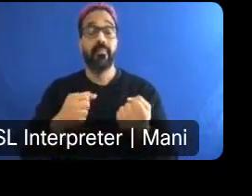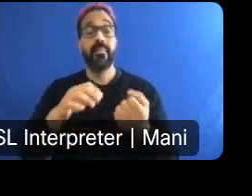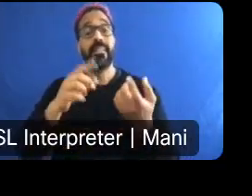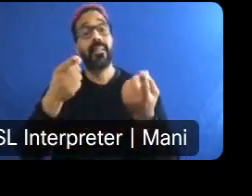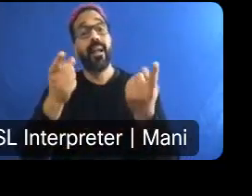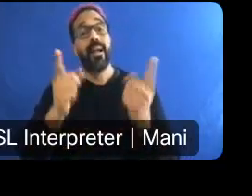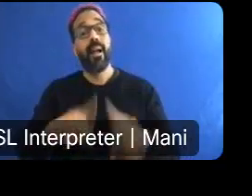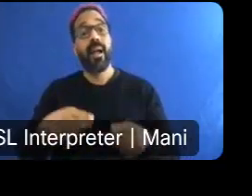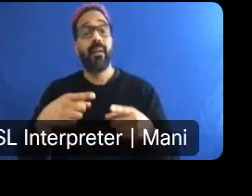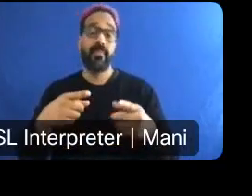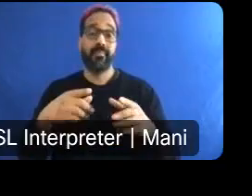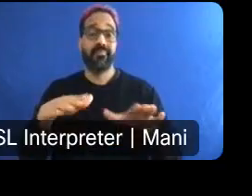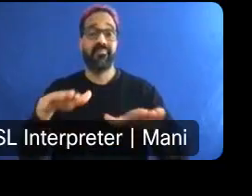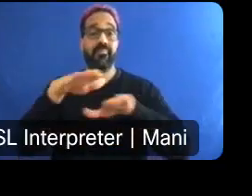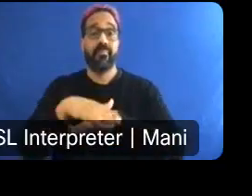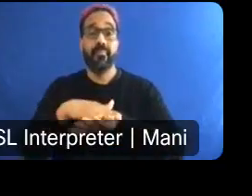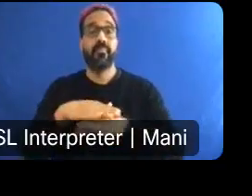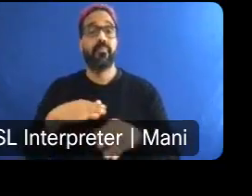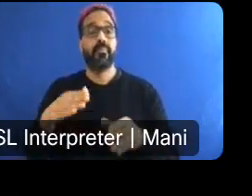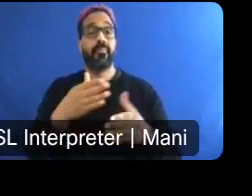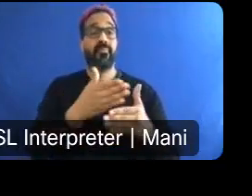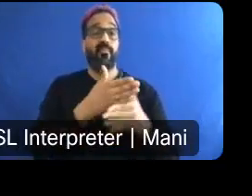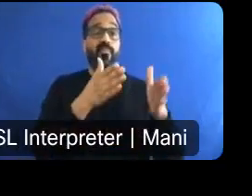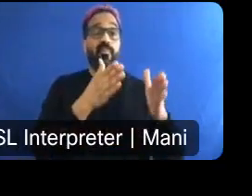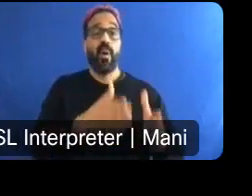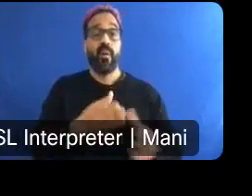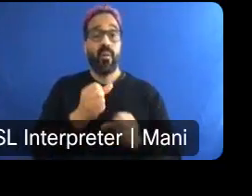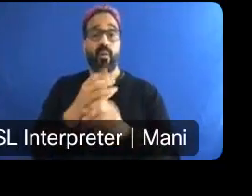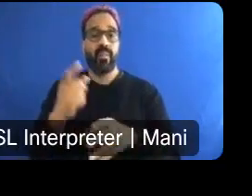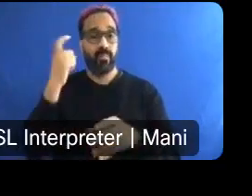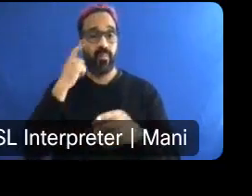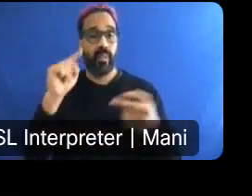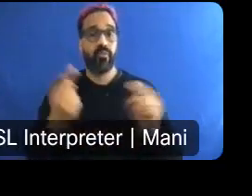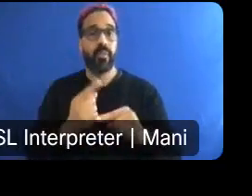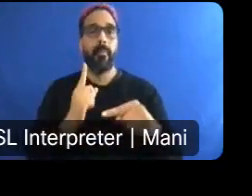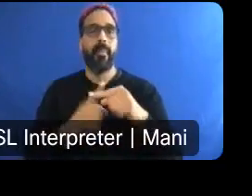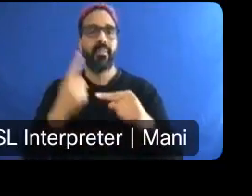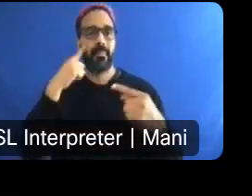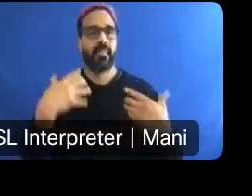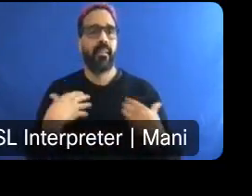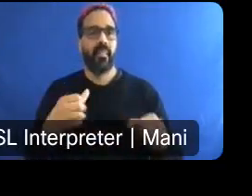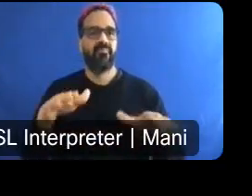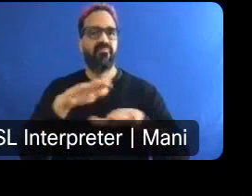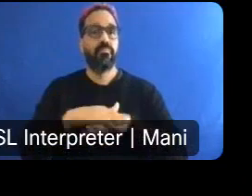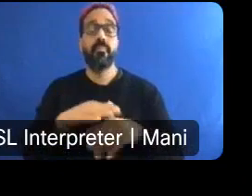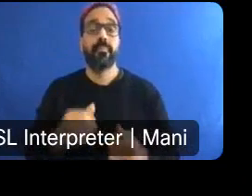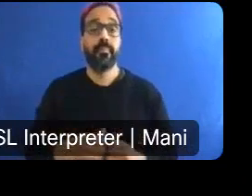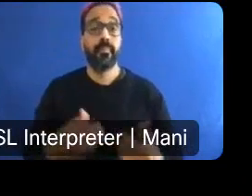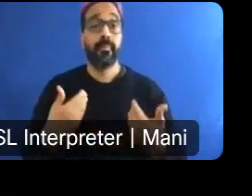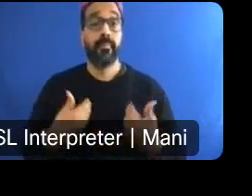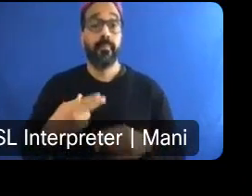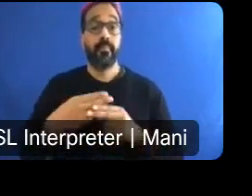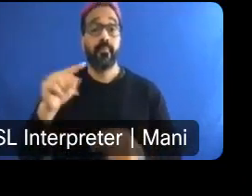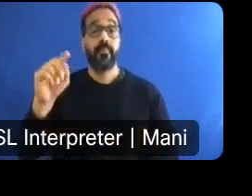injury and mental health. My name is Victoria Wanku. I also go by Tori, and I use she,